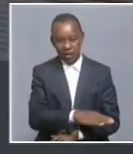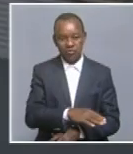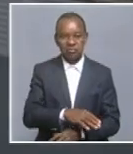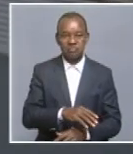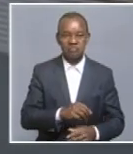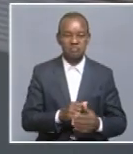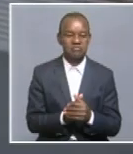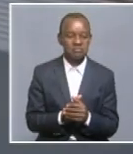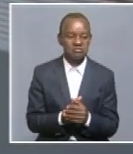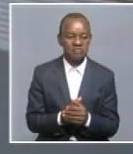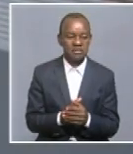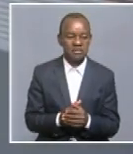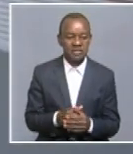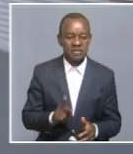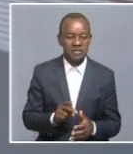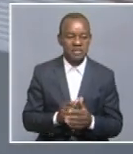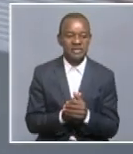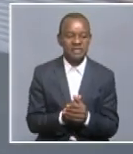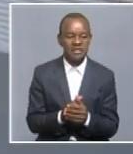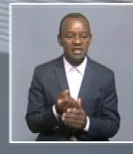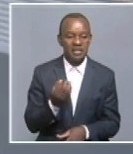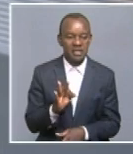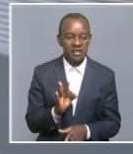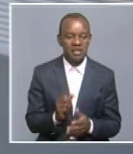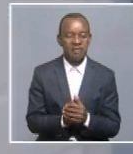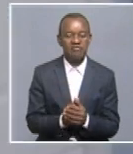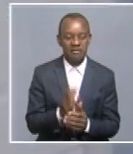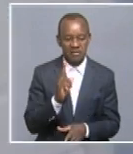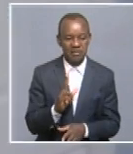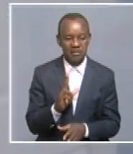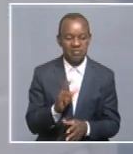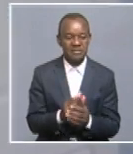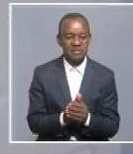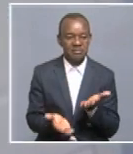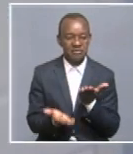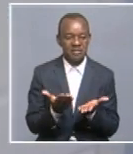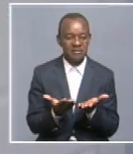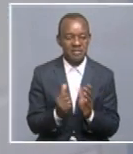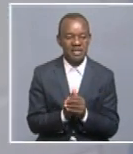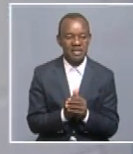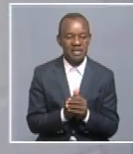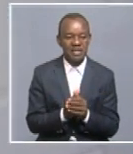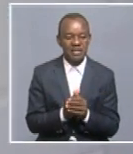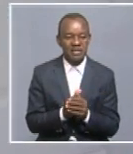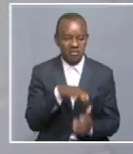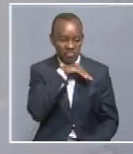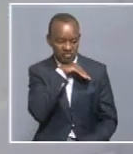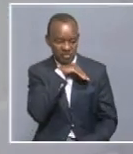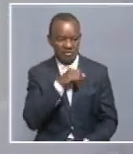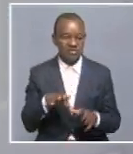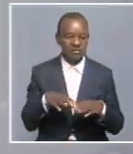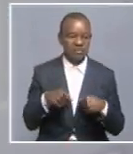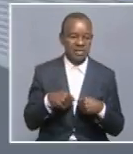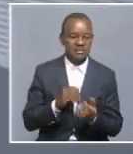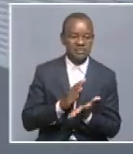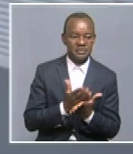female employees, and when they say no, then they are being harassed, or then they are being forced, or then they are being pressured